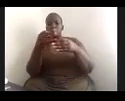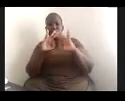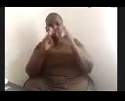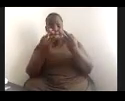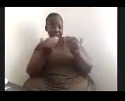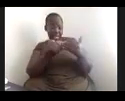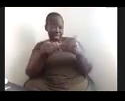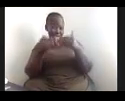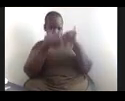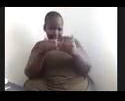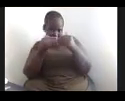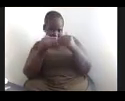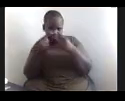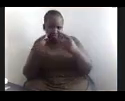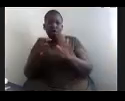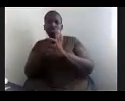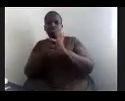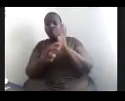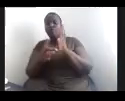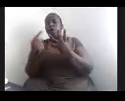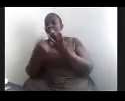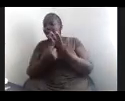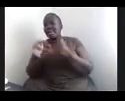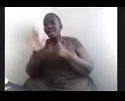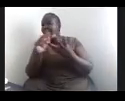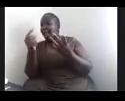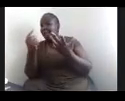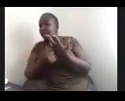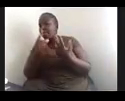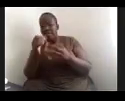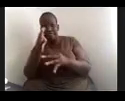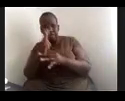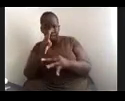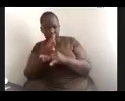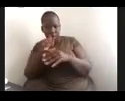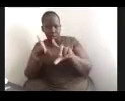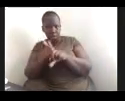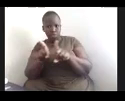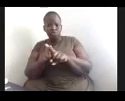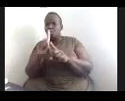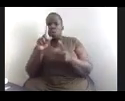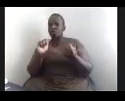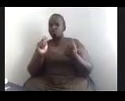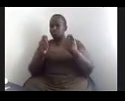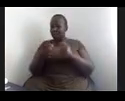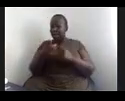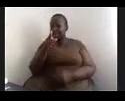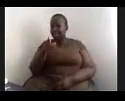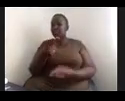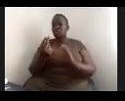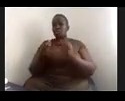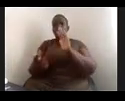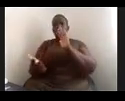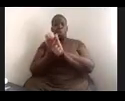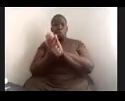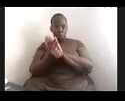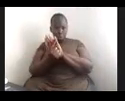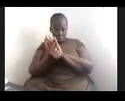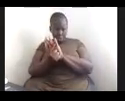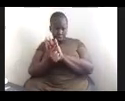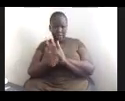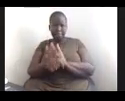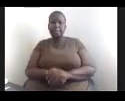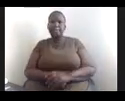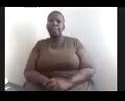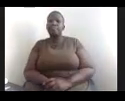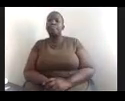different rules for married and unmarried fathers as they stand, and what changes the new law is proposing.